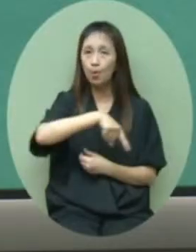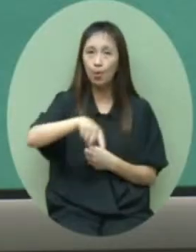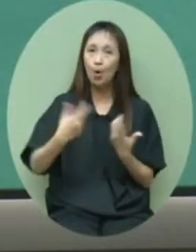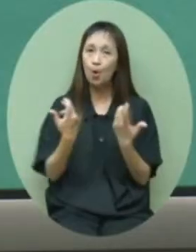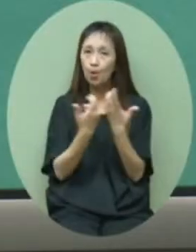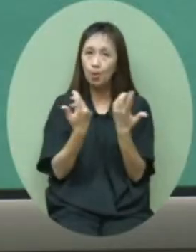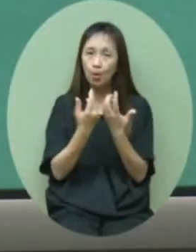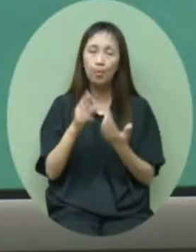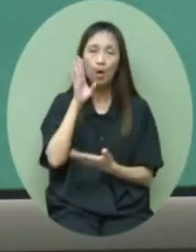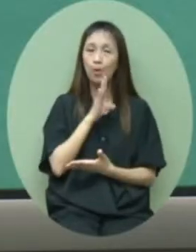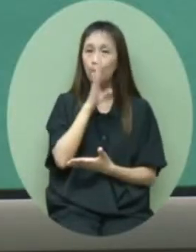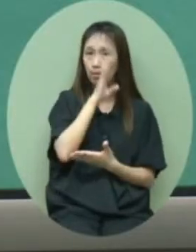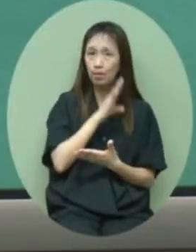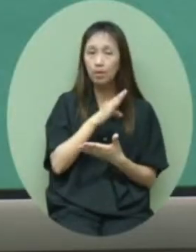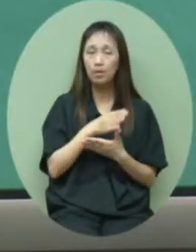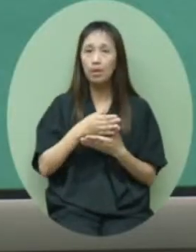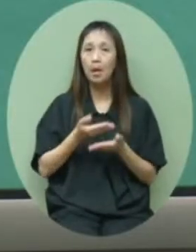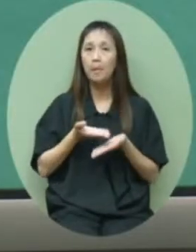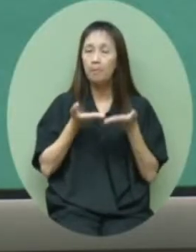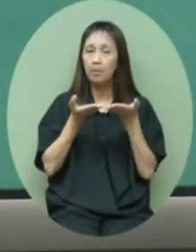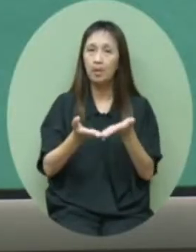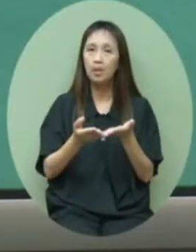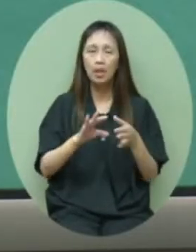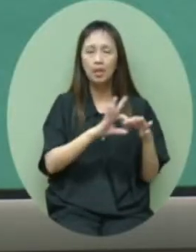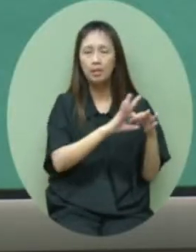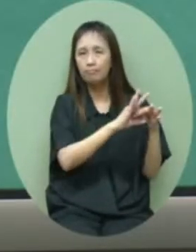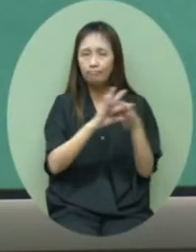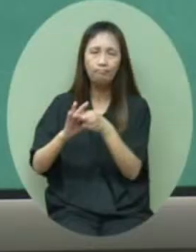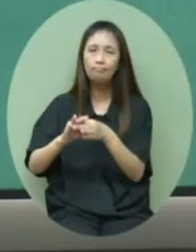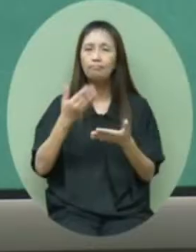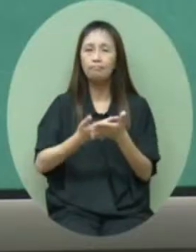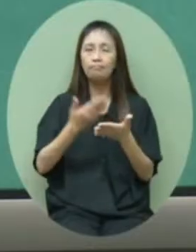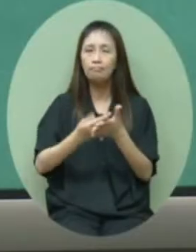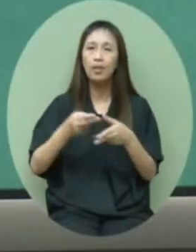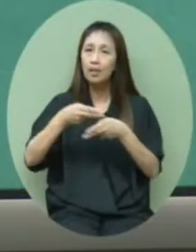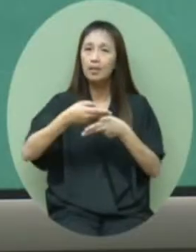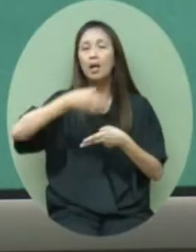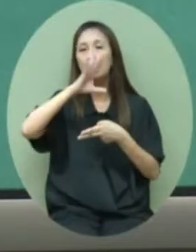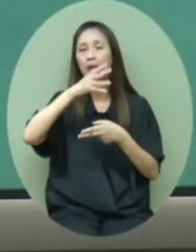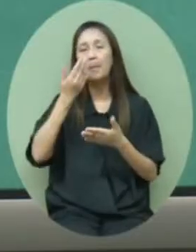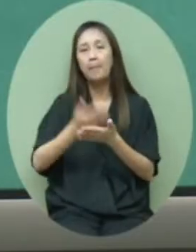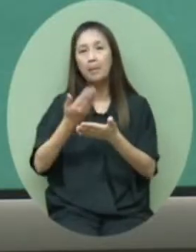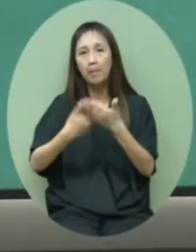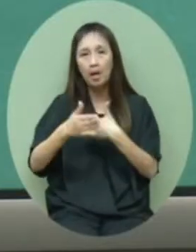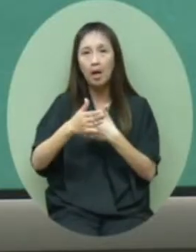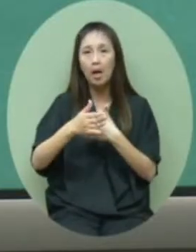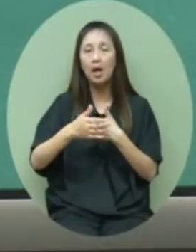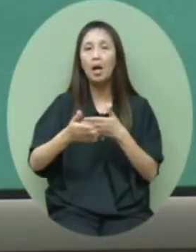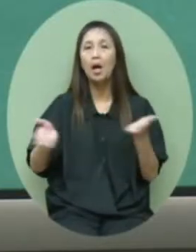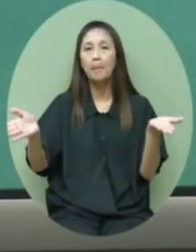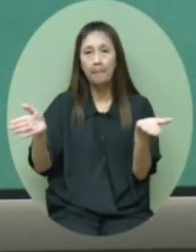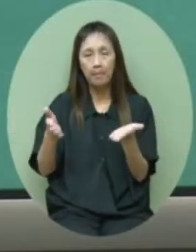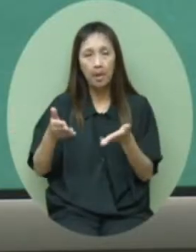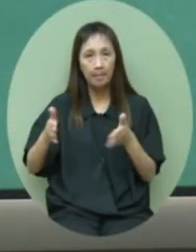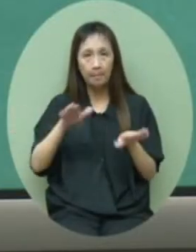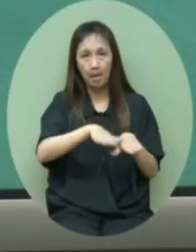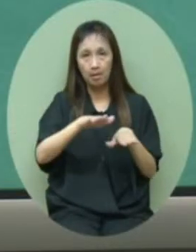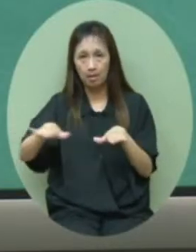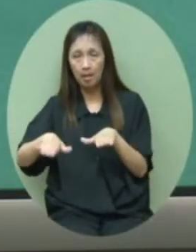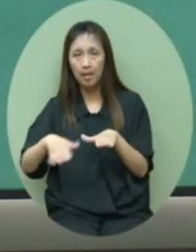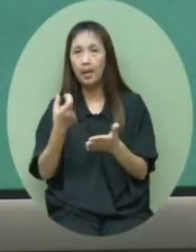product emporiums, and then cyberports and so on, there will be a series of shopping, catering,